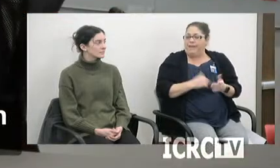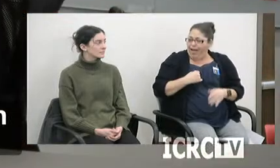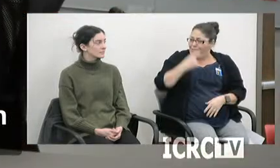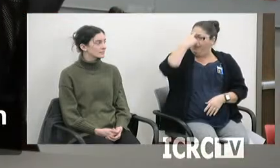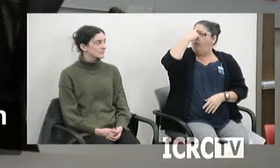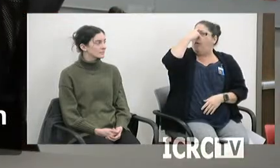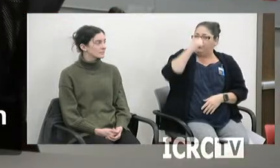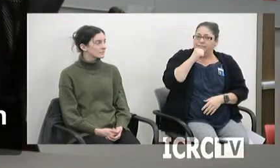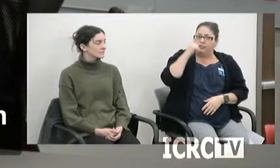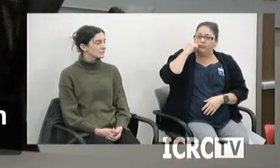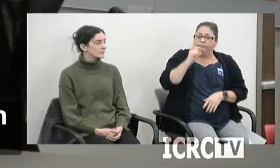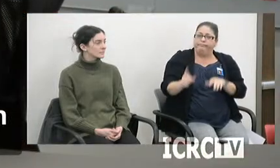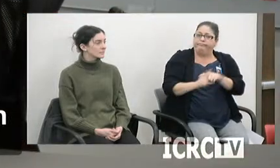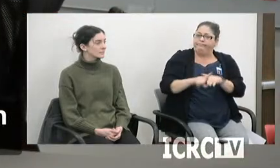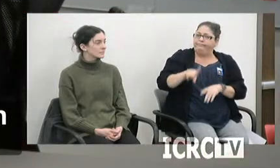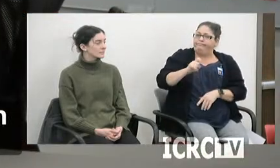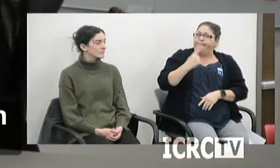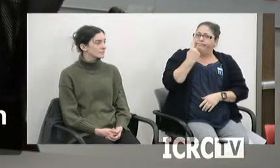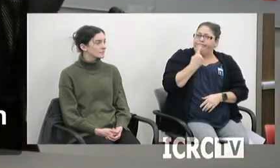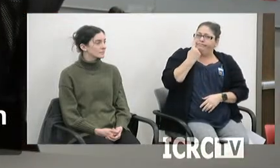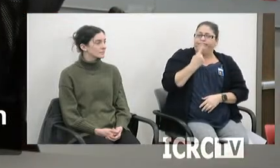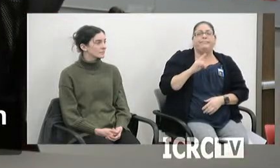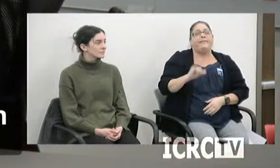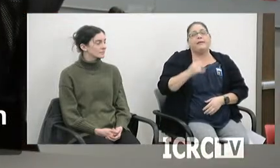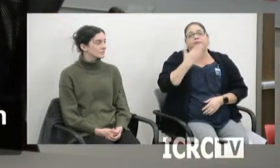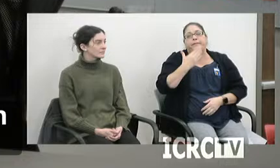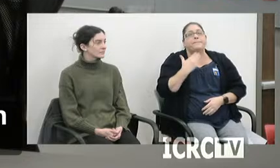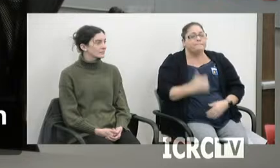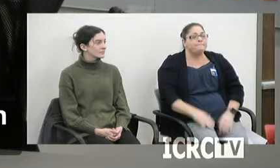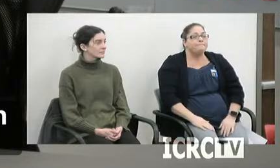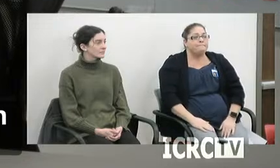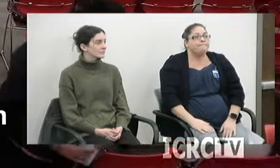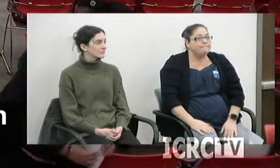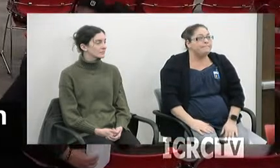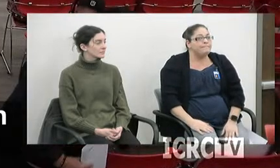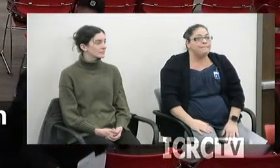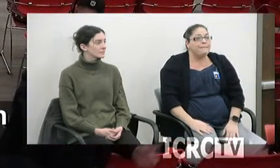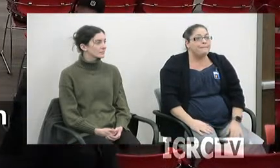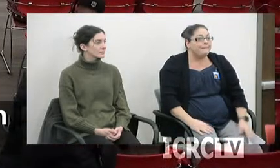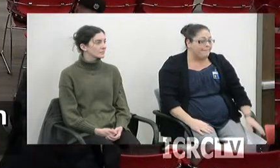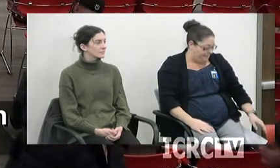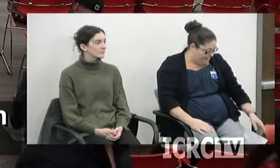yesterday, and I wasn't sure, so thank you.